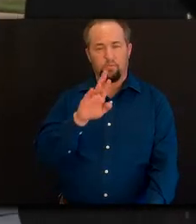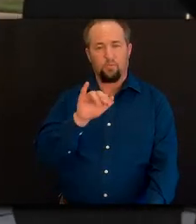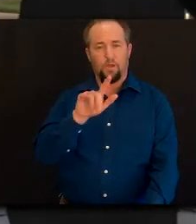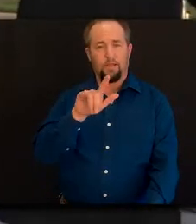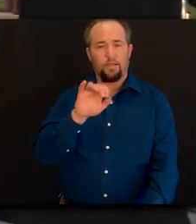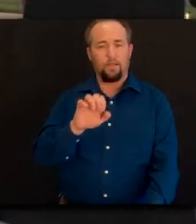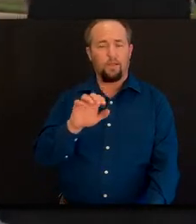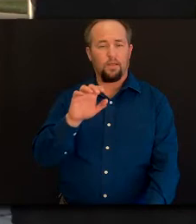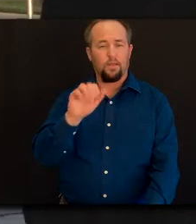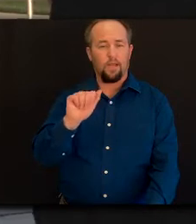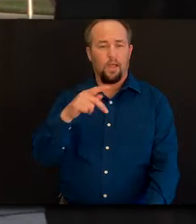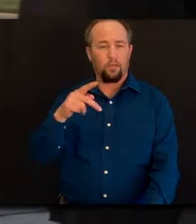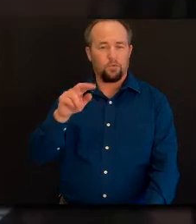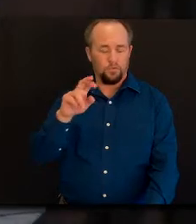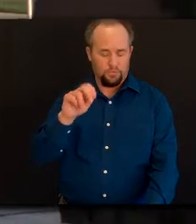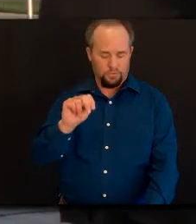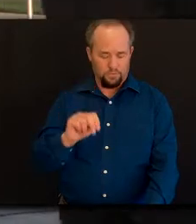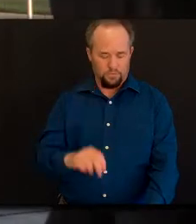Marie Apperson.